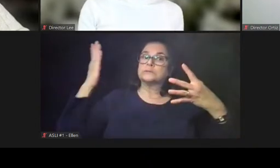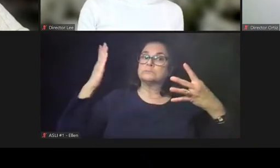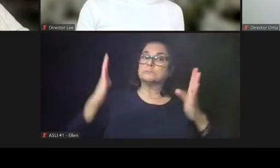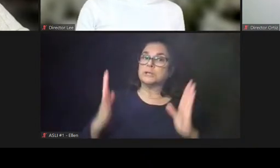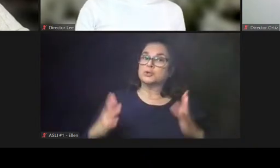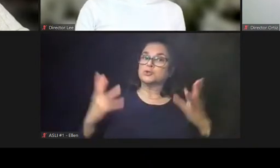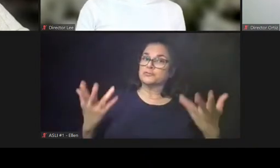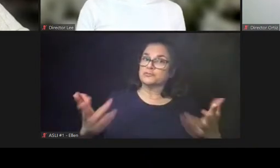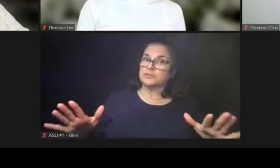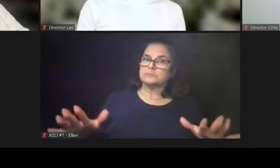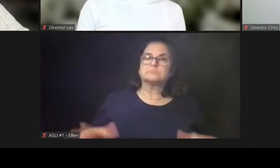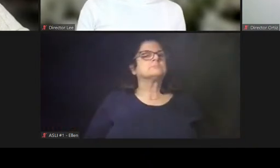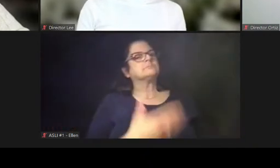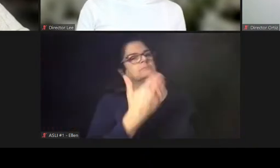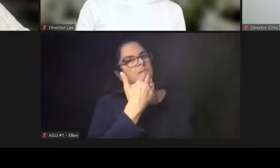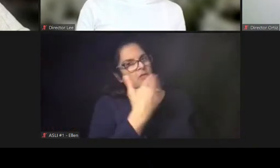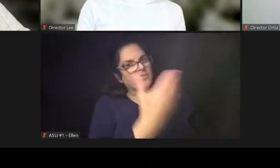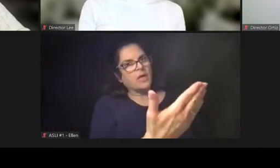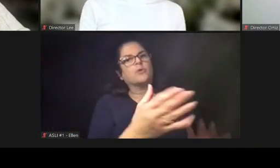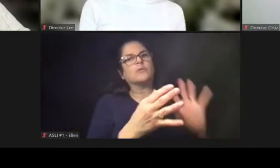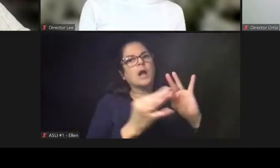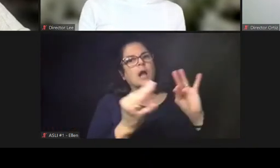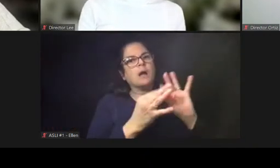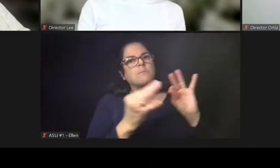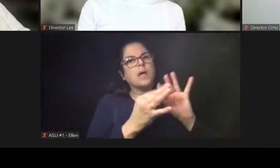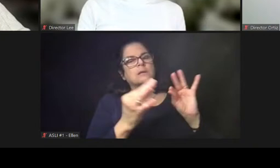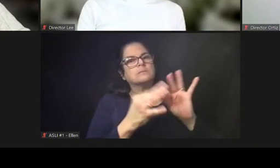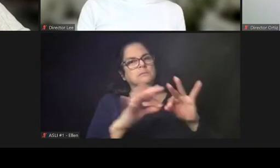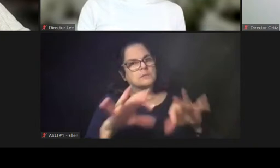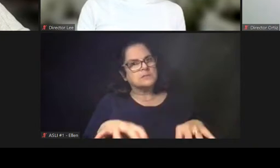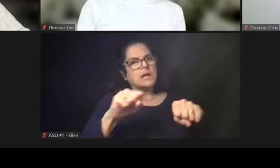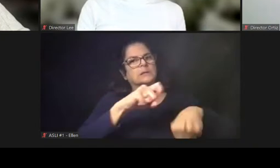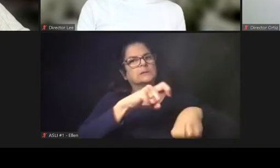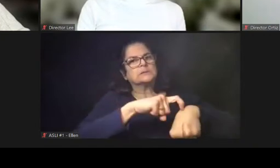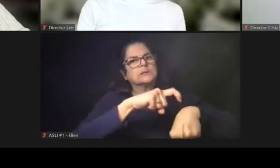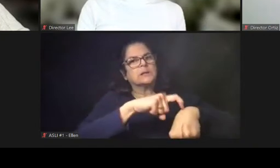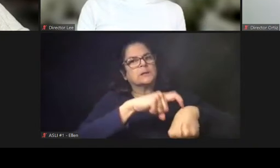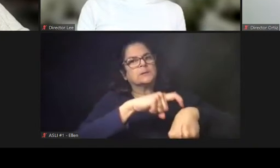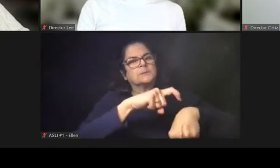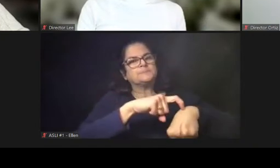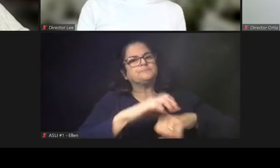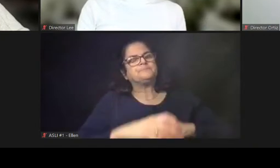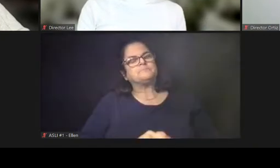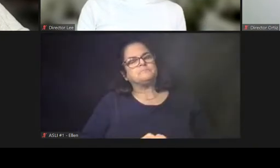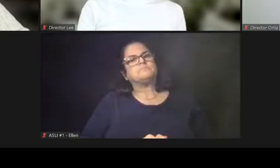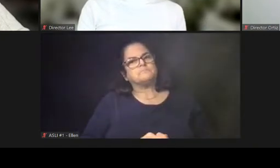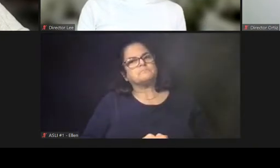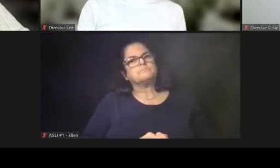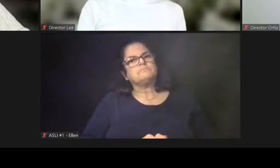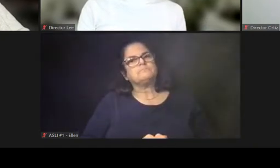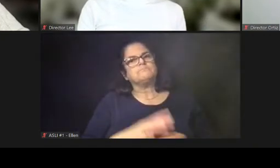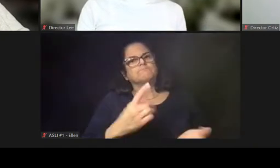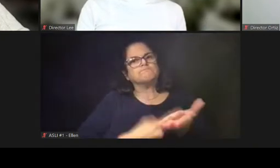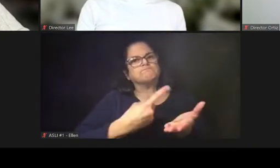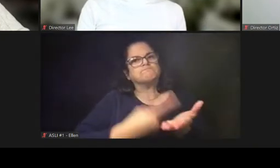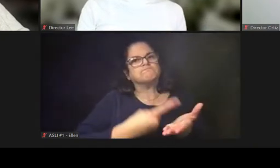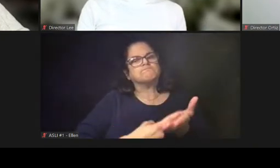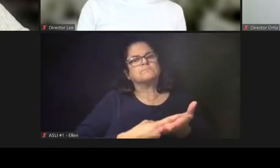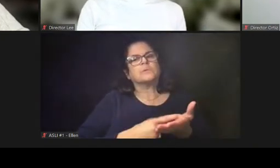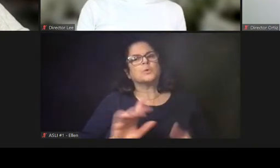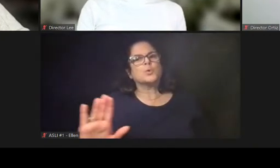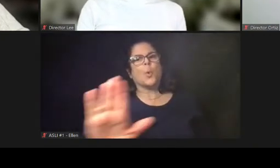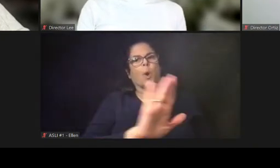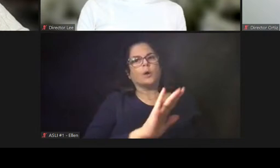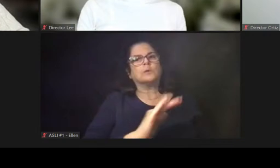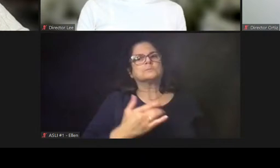afternoon for taking the time out to come and share with us your concerns.